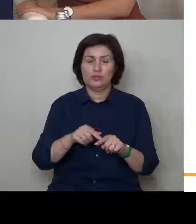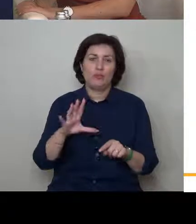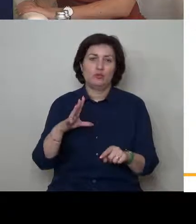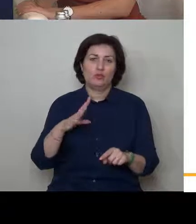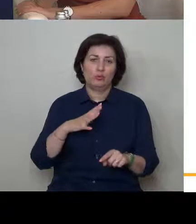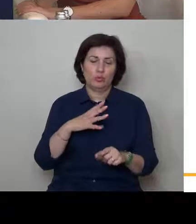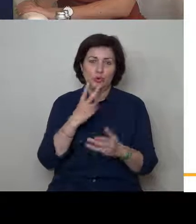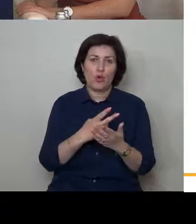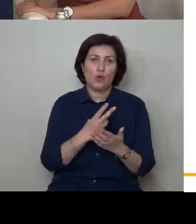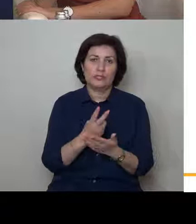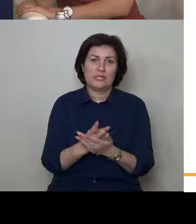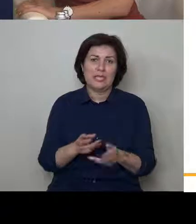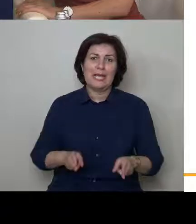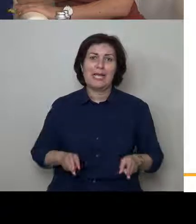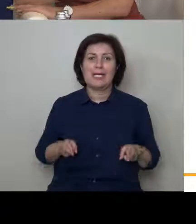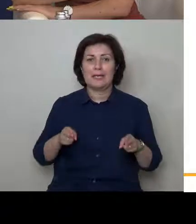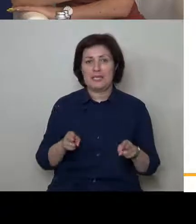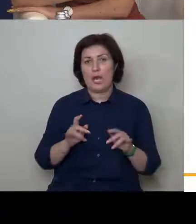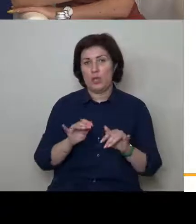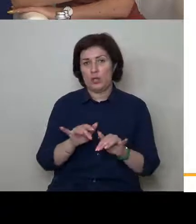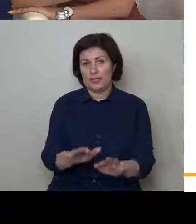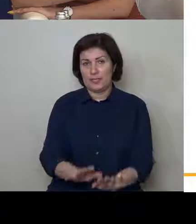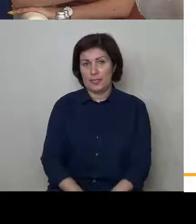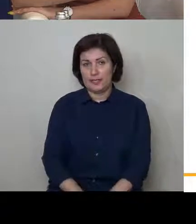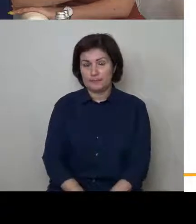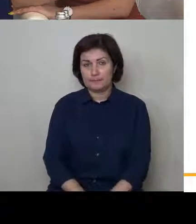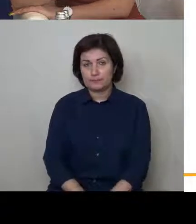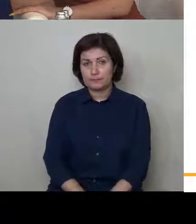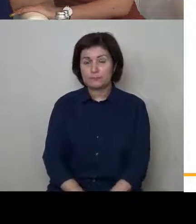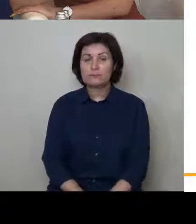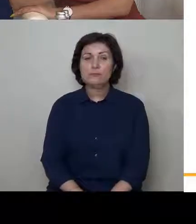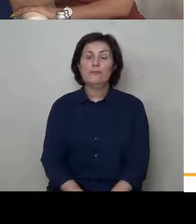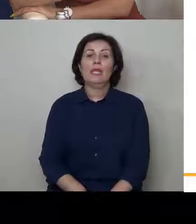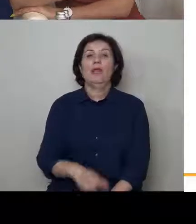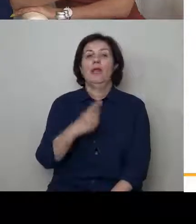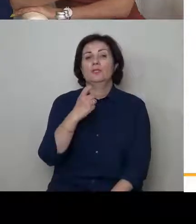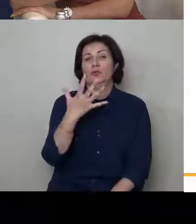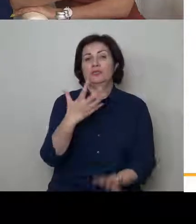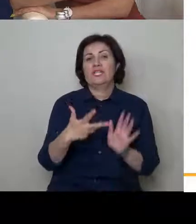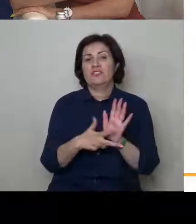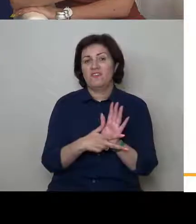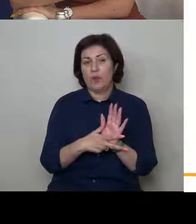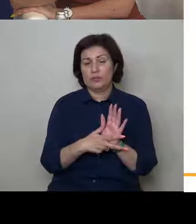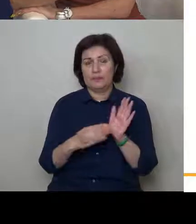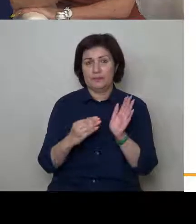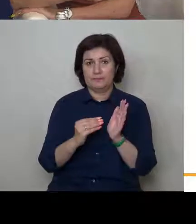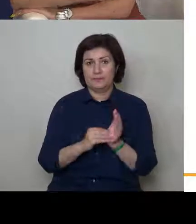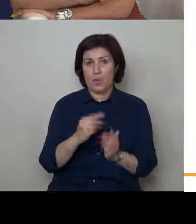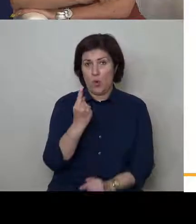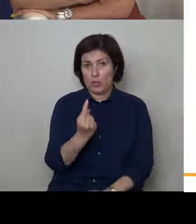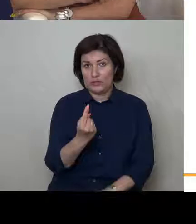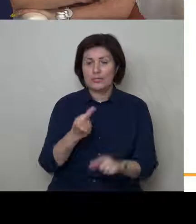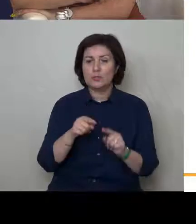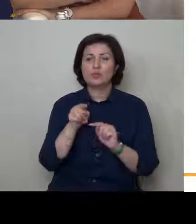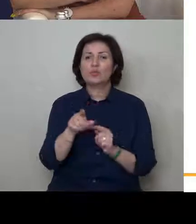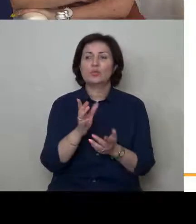leads to suspicion that there can be some elements of a crime. Article